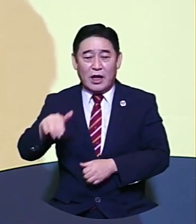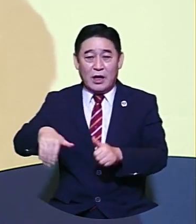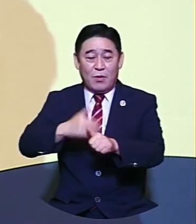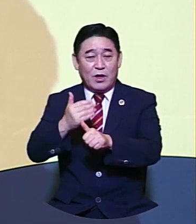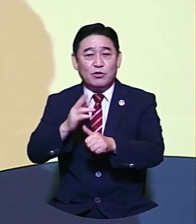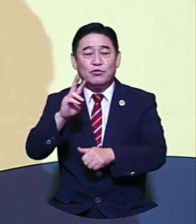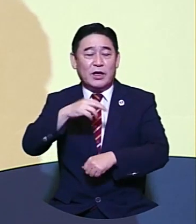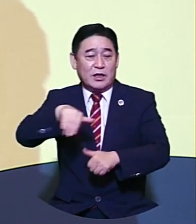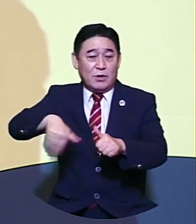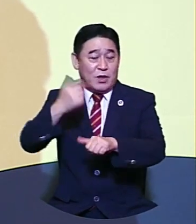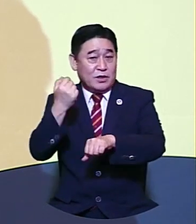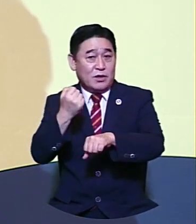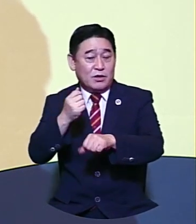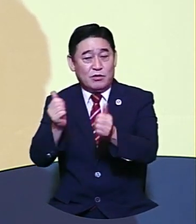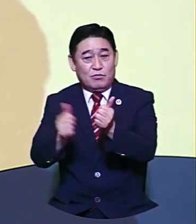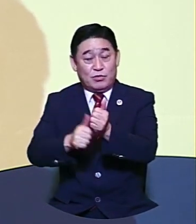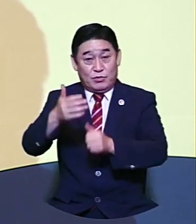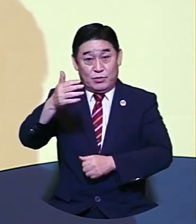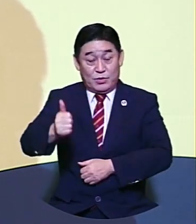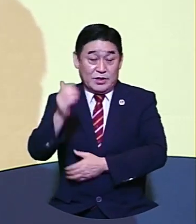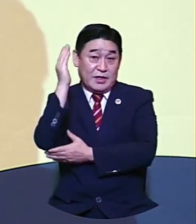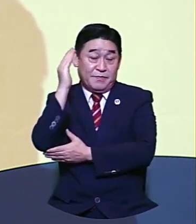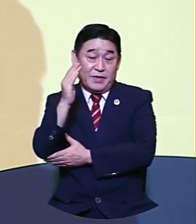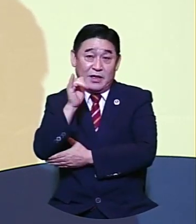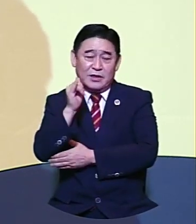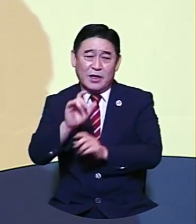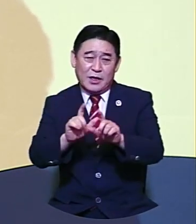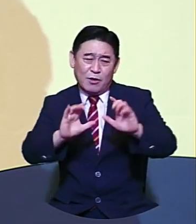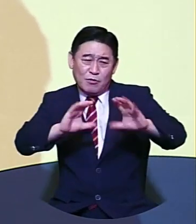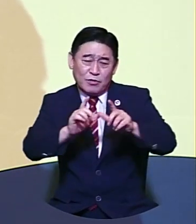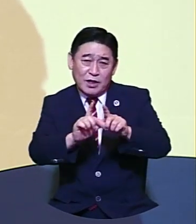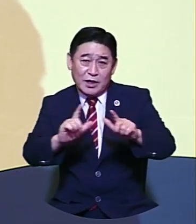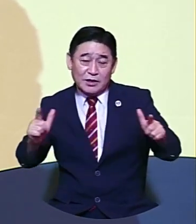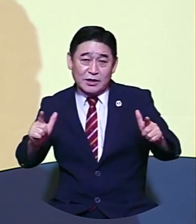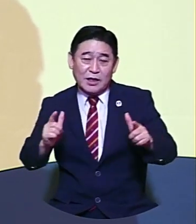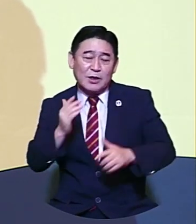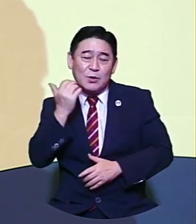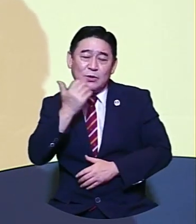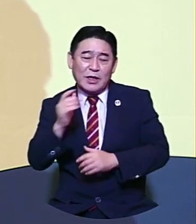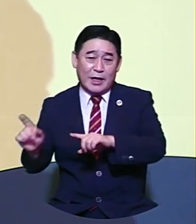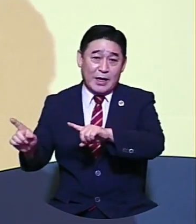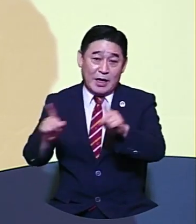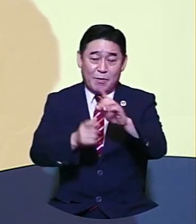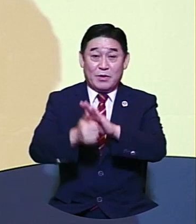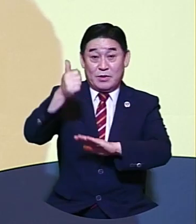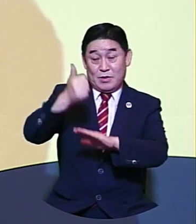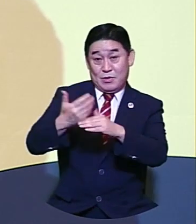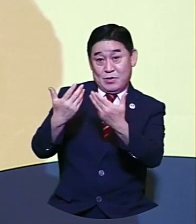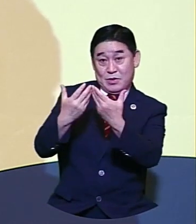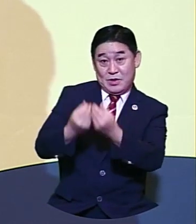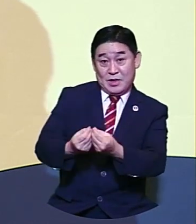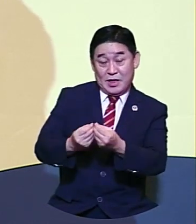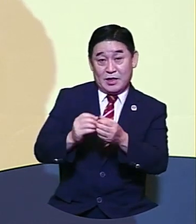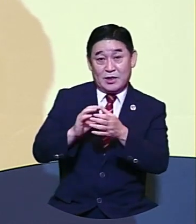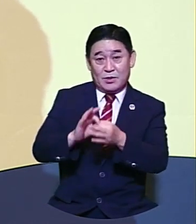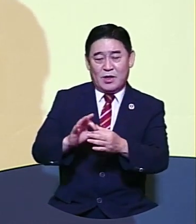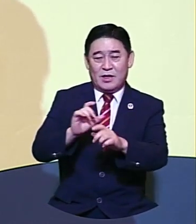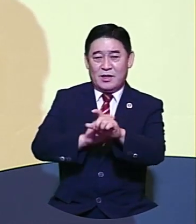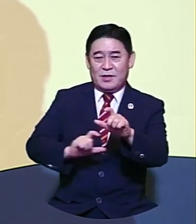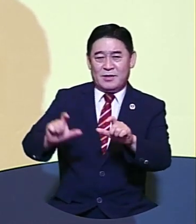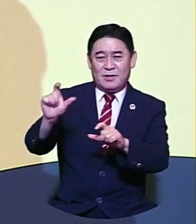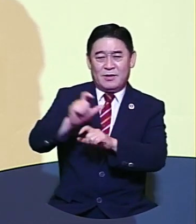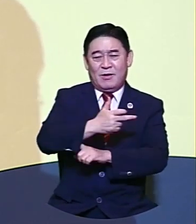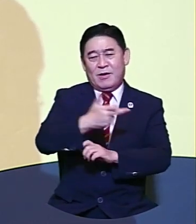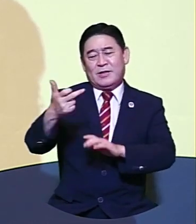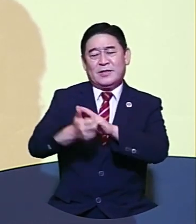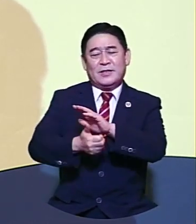country group, and Deputy Executive Director Joyce Eung-suya of UNEP, she has shared various